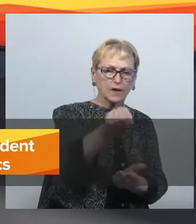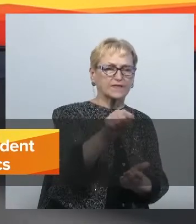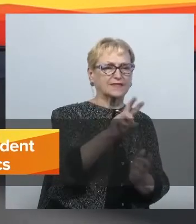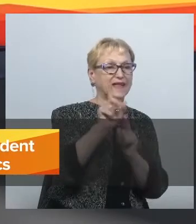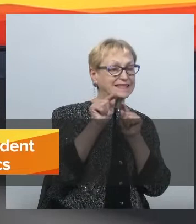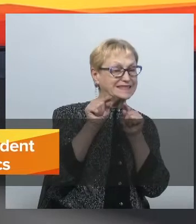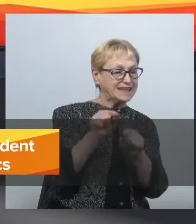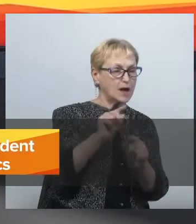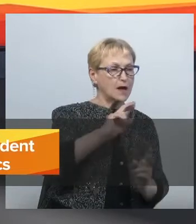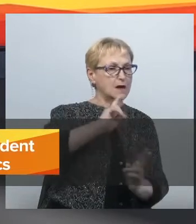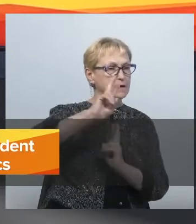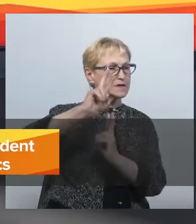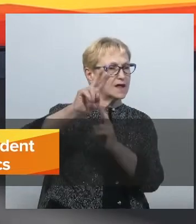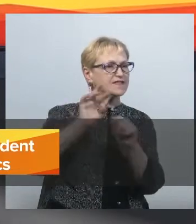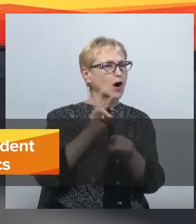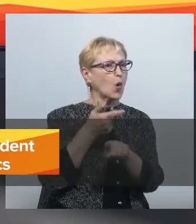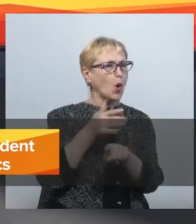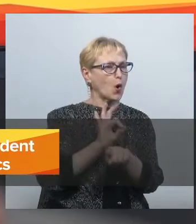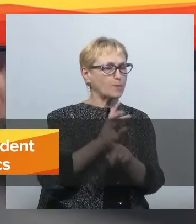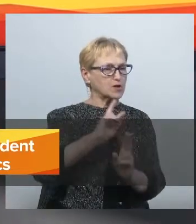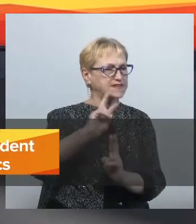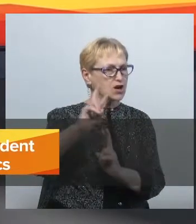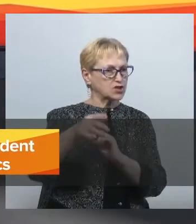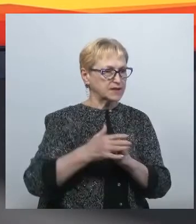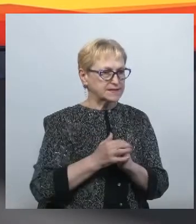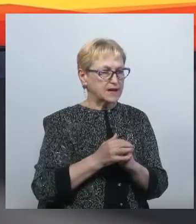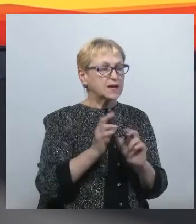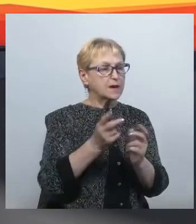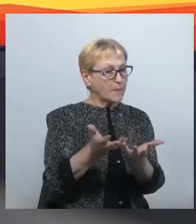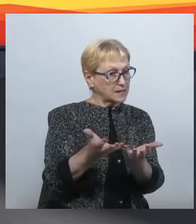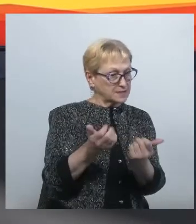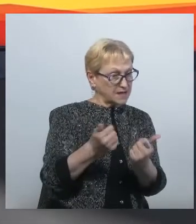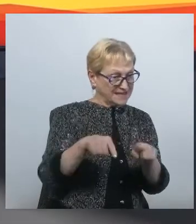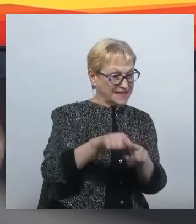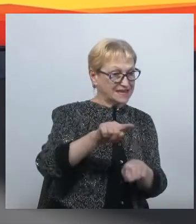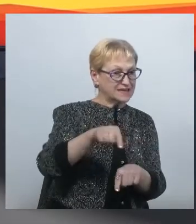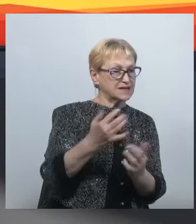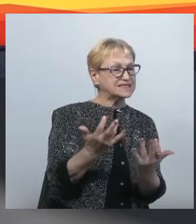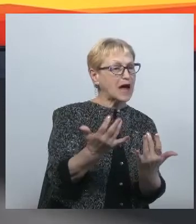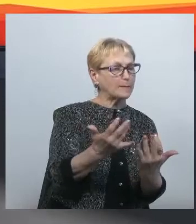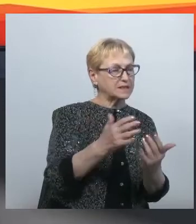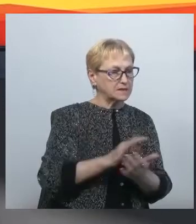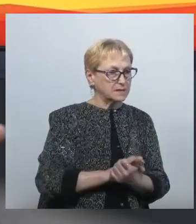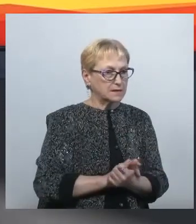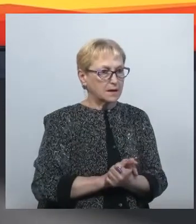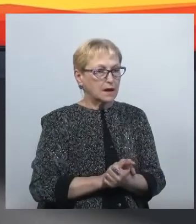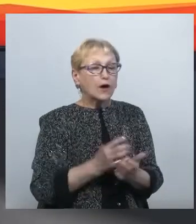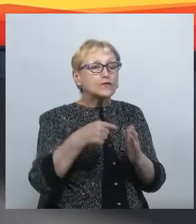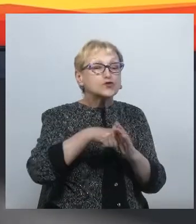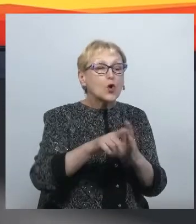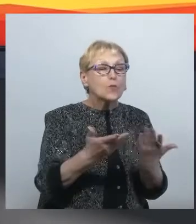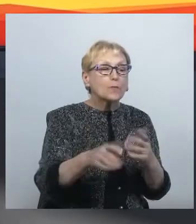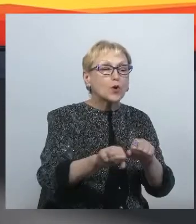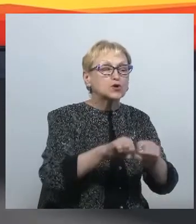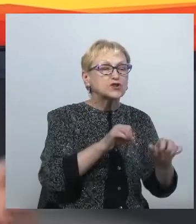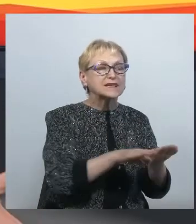media that is the subject of complaint. And they would even respond to it and would